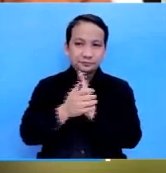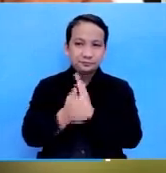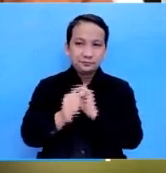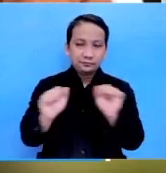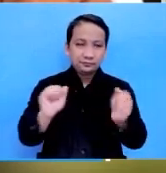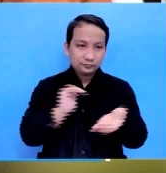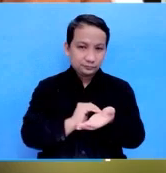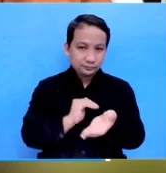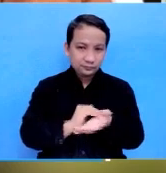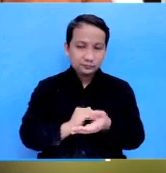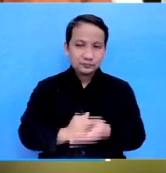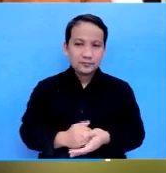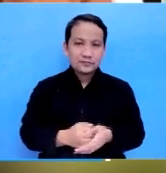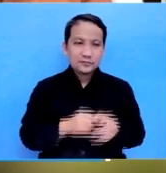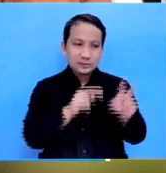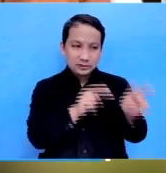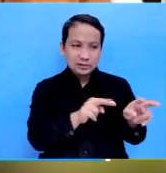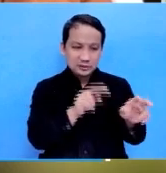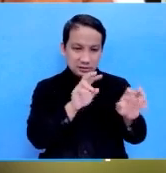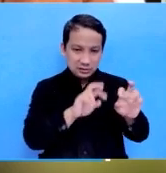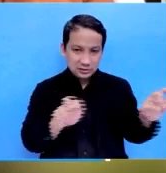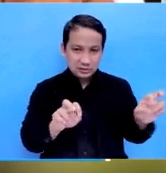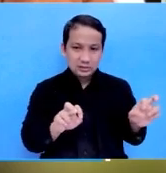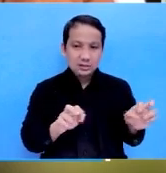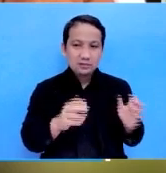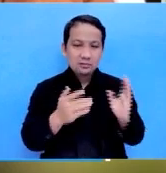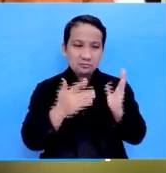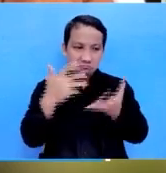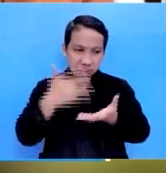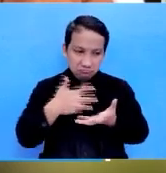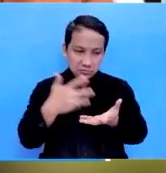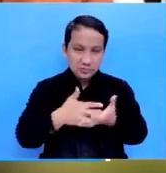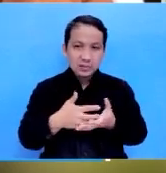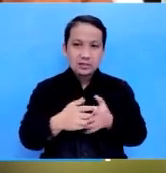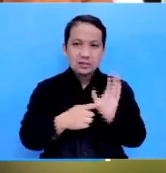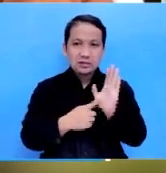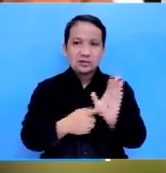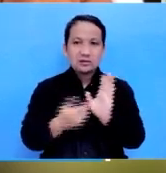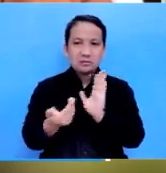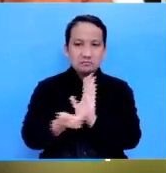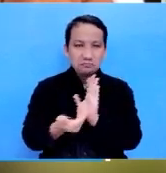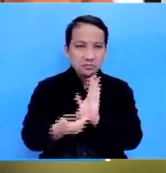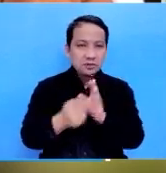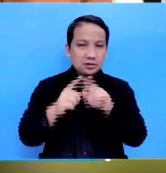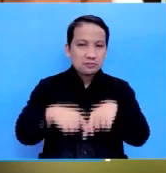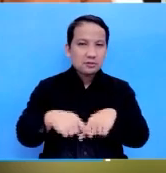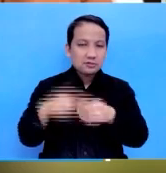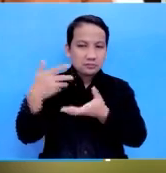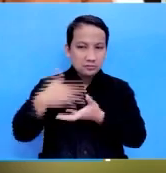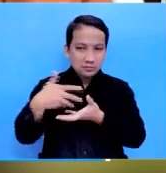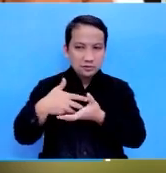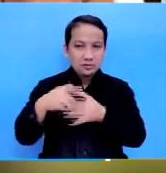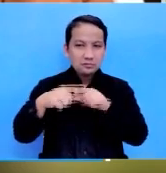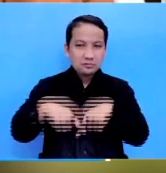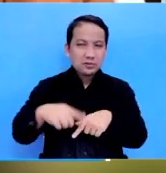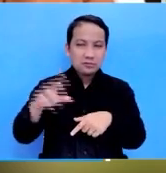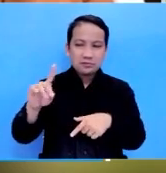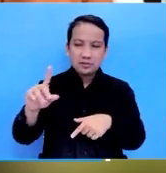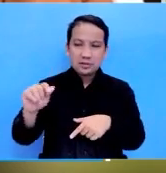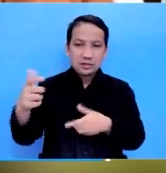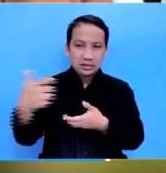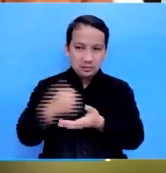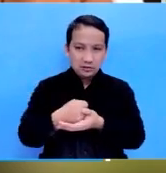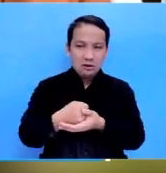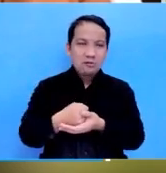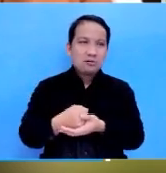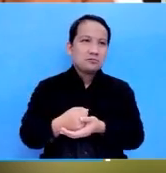doctors. Pinag-aaralan nila ito, and this is usually based on studies and based on data. Kasi